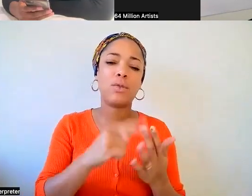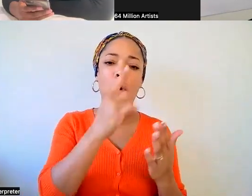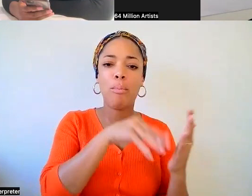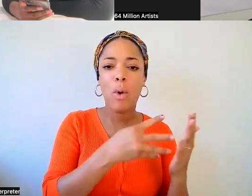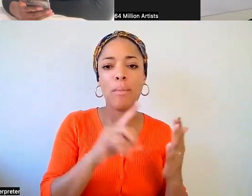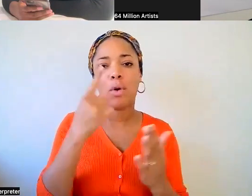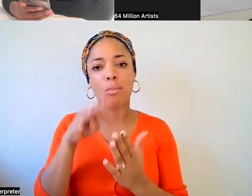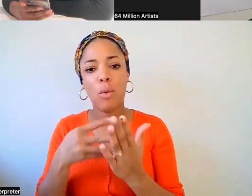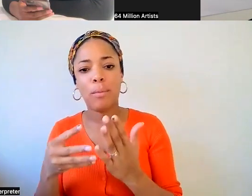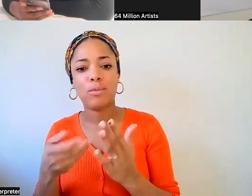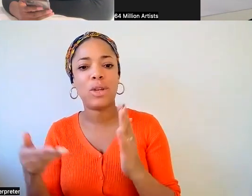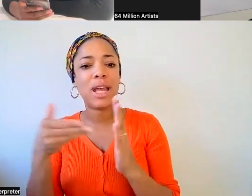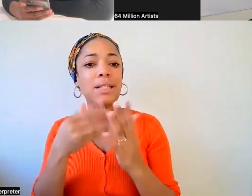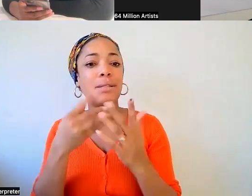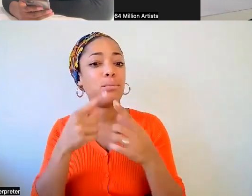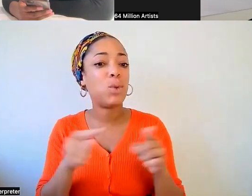you're going to put some music to it.